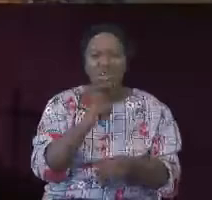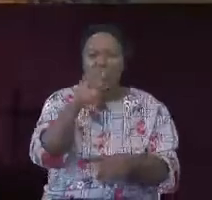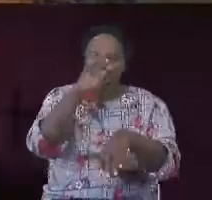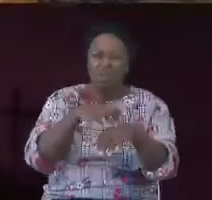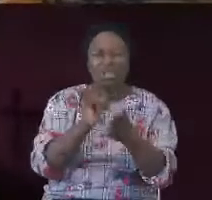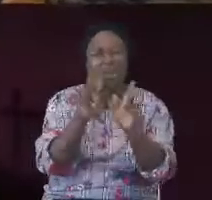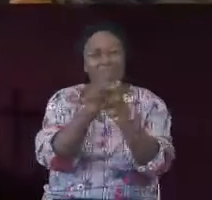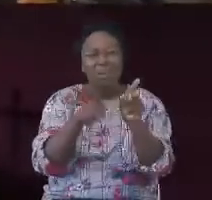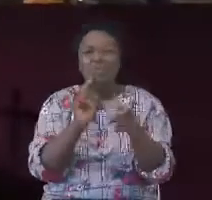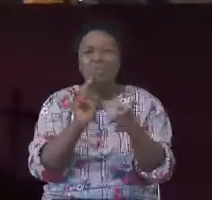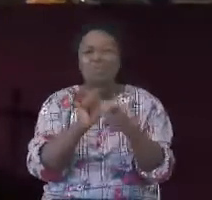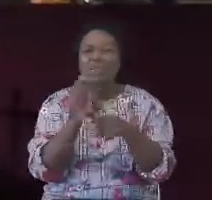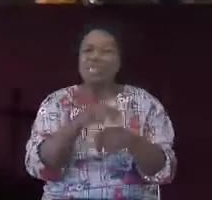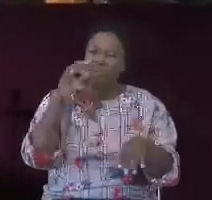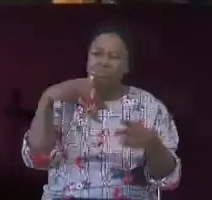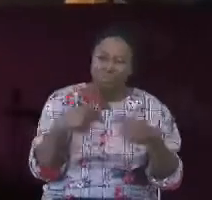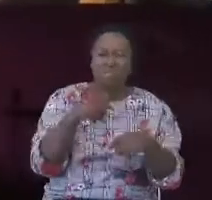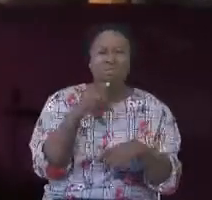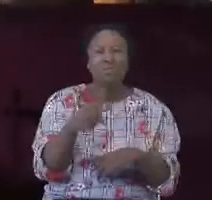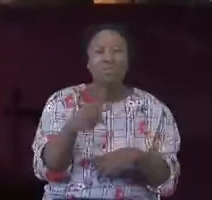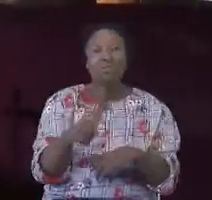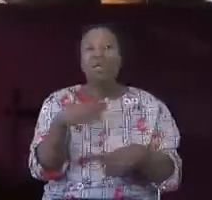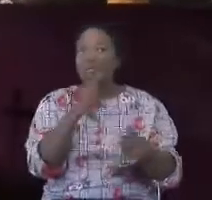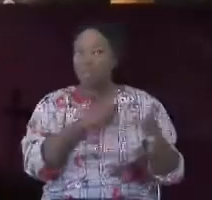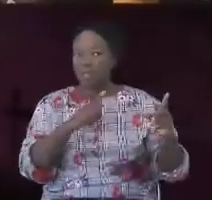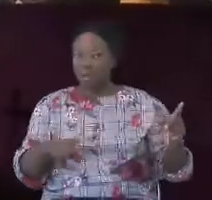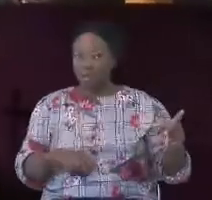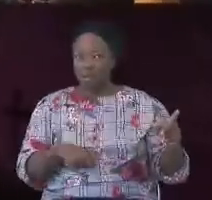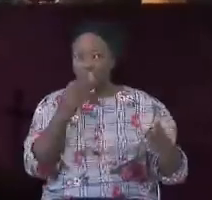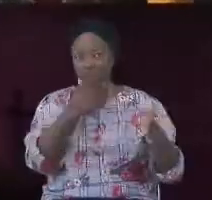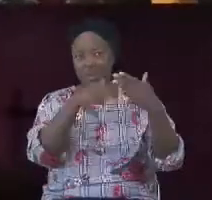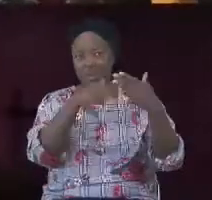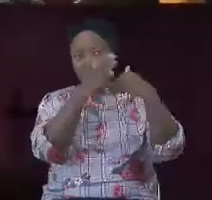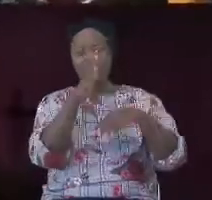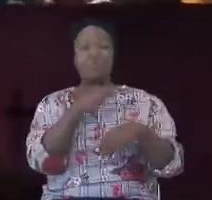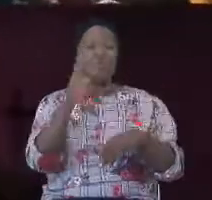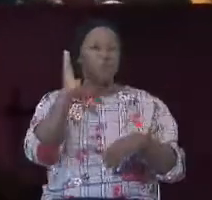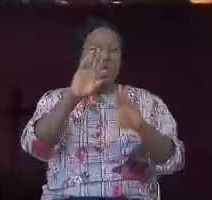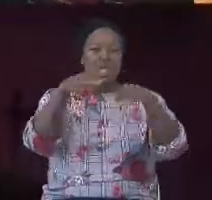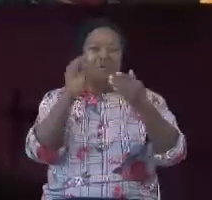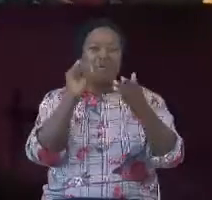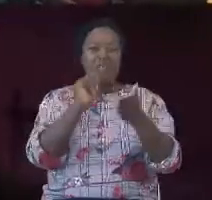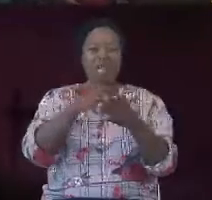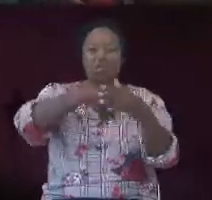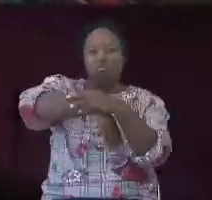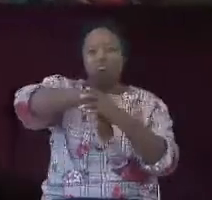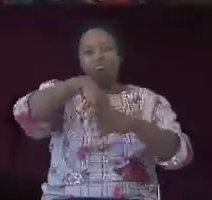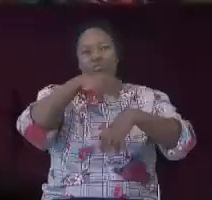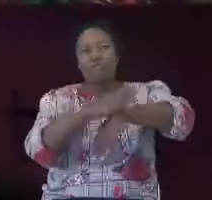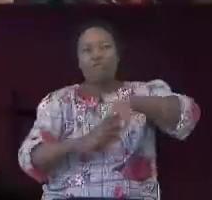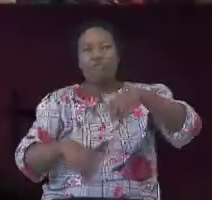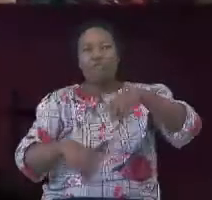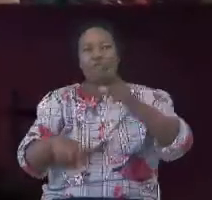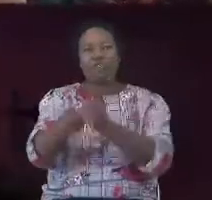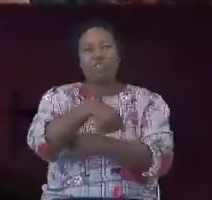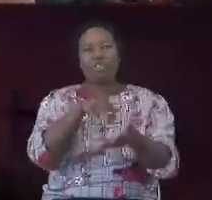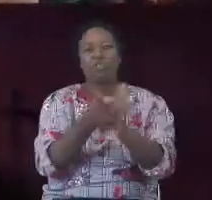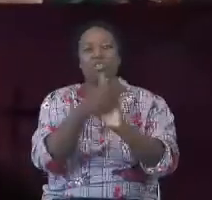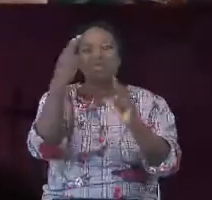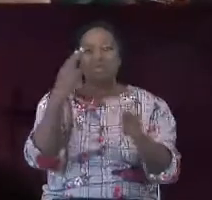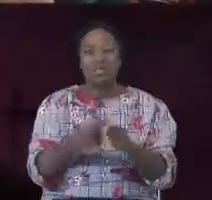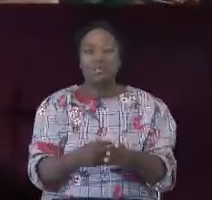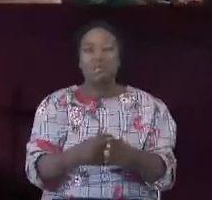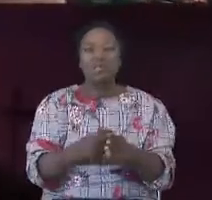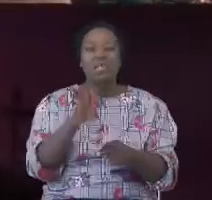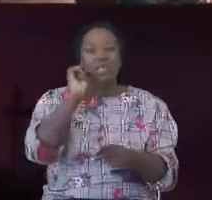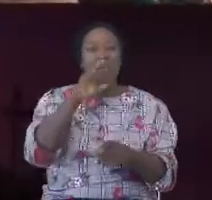able to soothe you they cannot touch that place where you are hurting the lord is going to